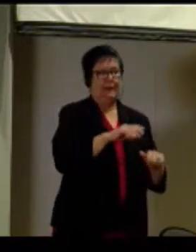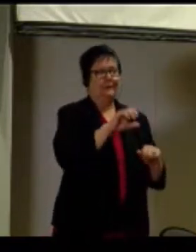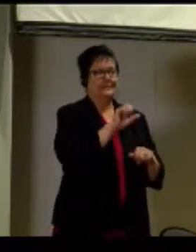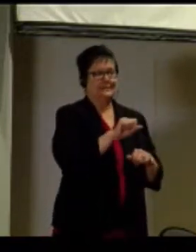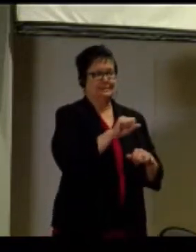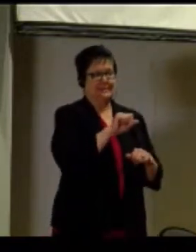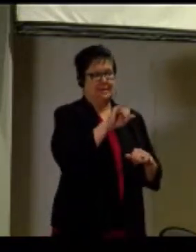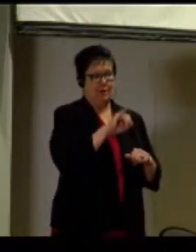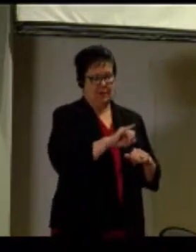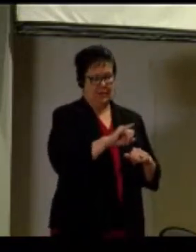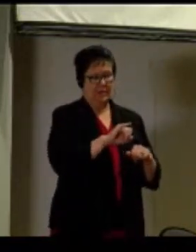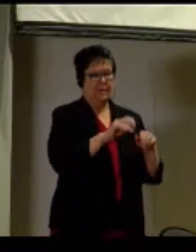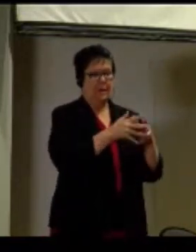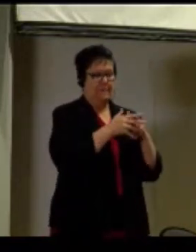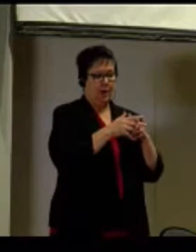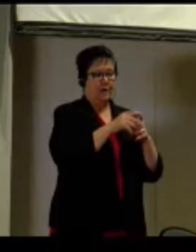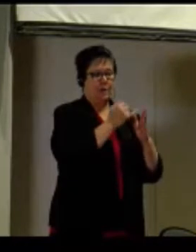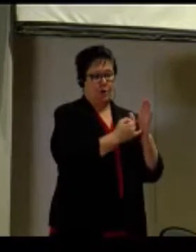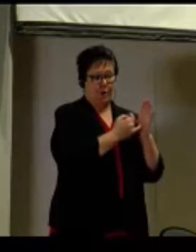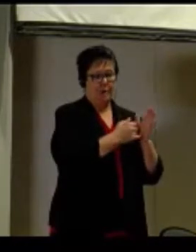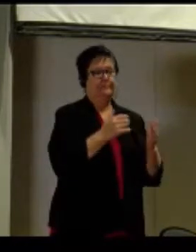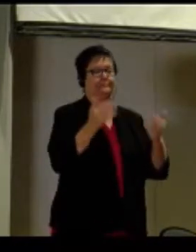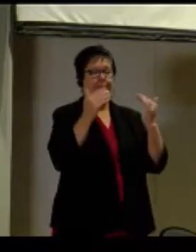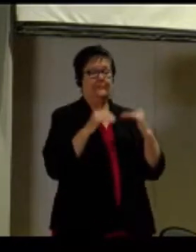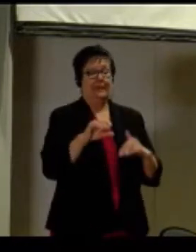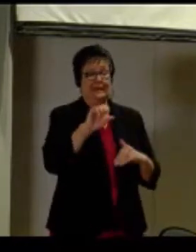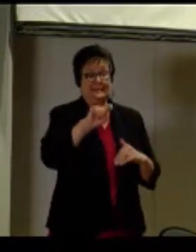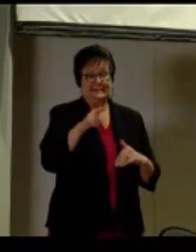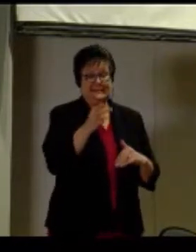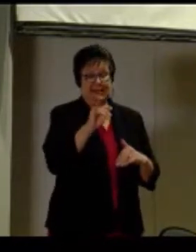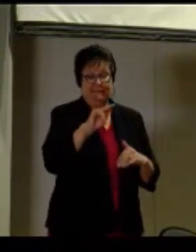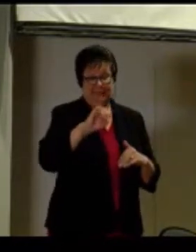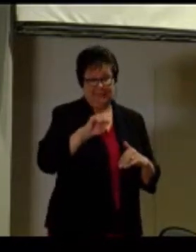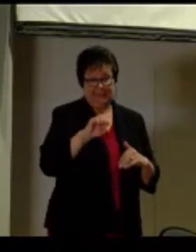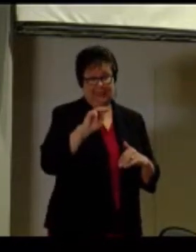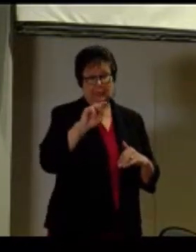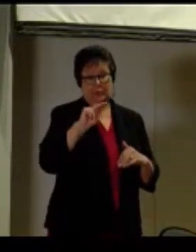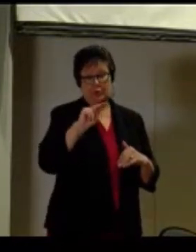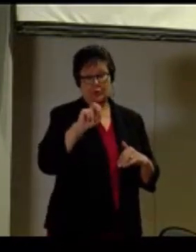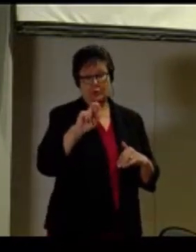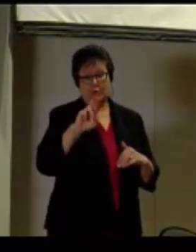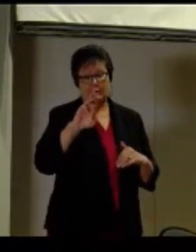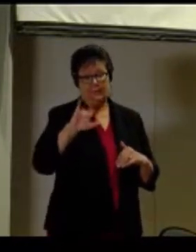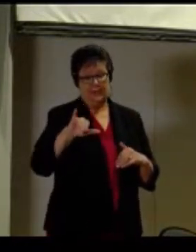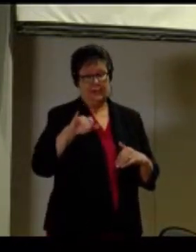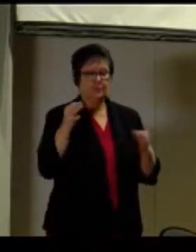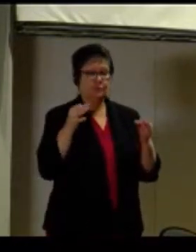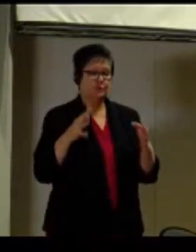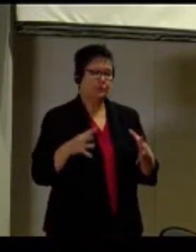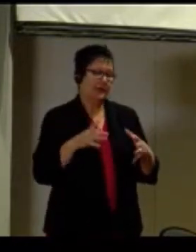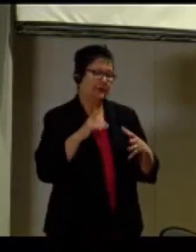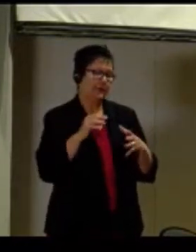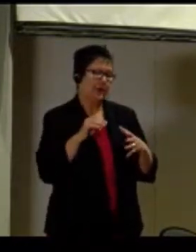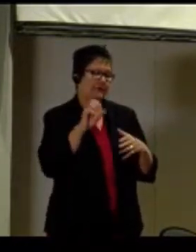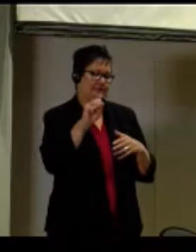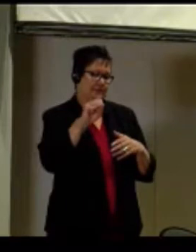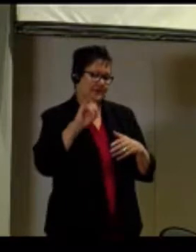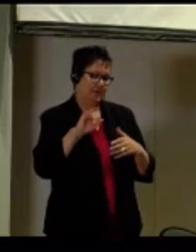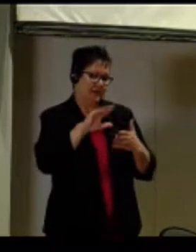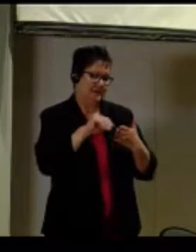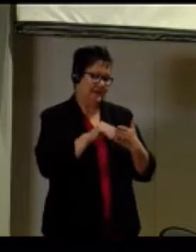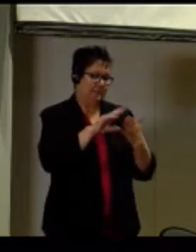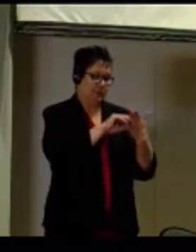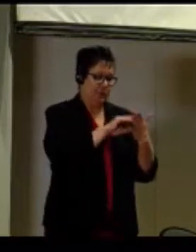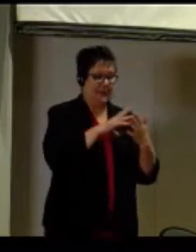Art Museum. And then Stephanie Norby. Stephanie is the Director of the Smithsonian Center for Learning and Digital Access. And the